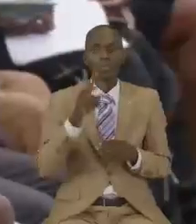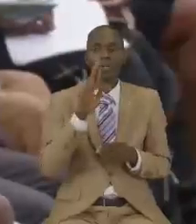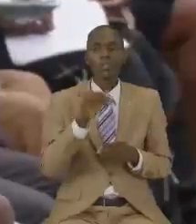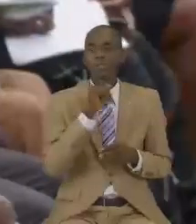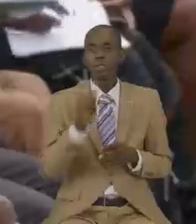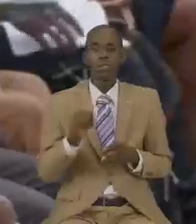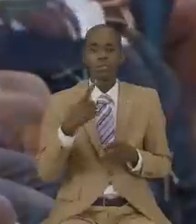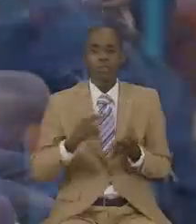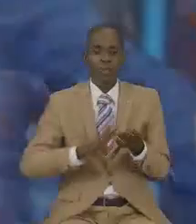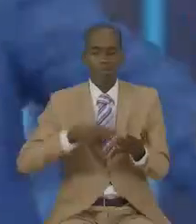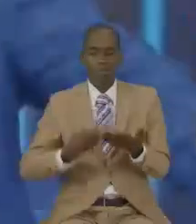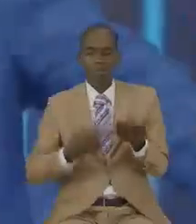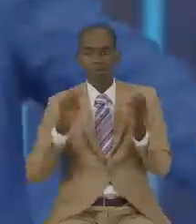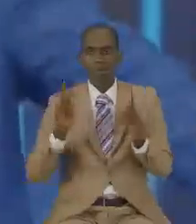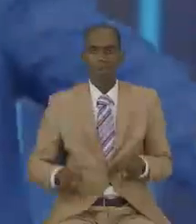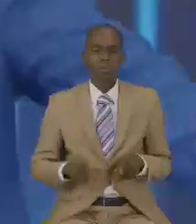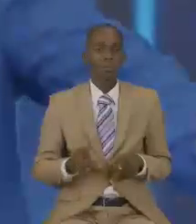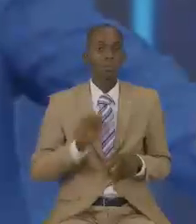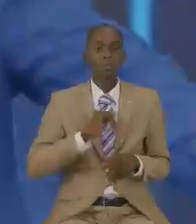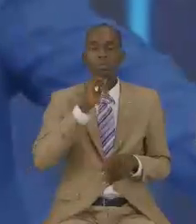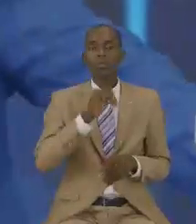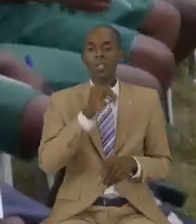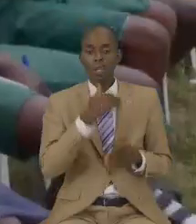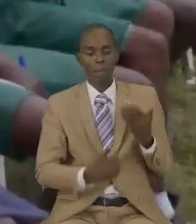person anymore. I'm not a backward person